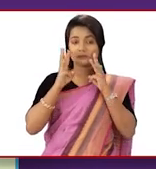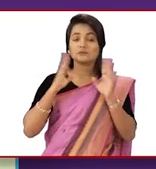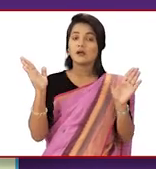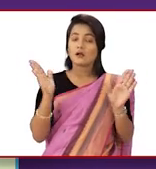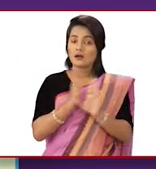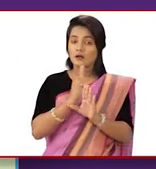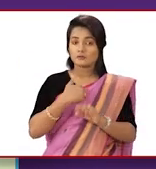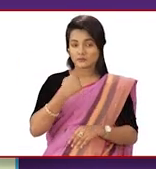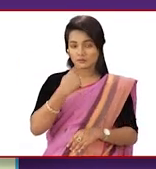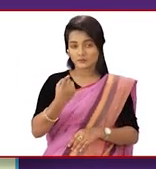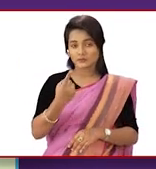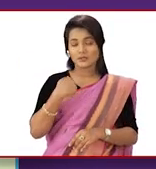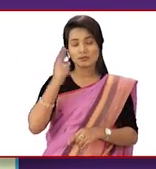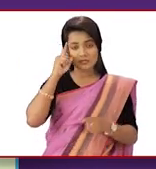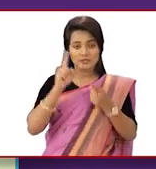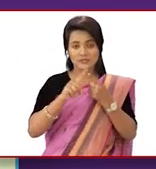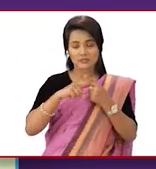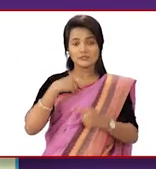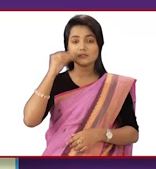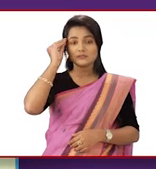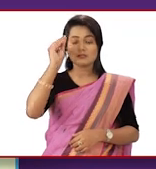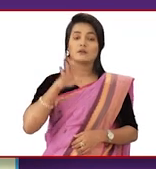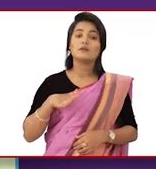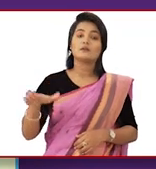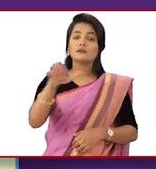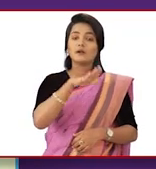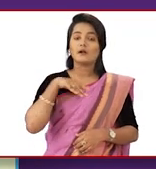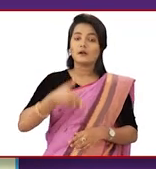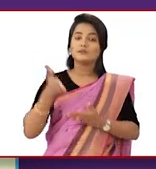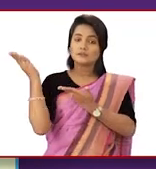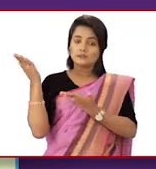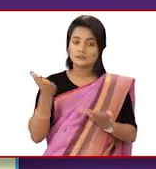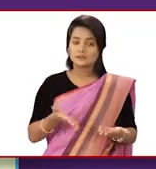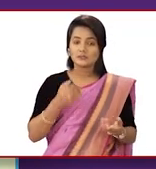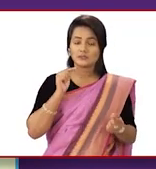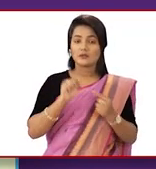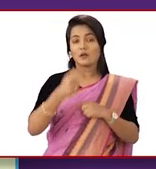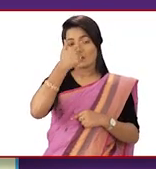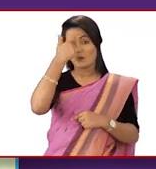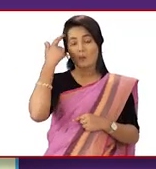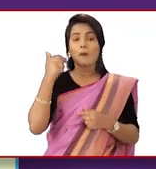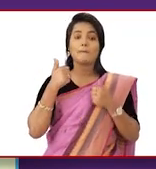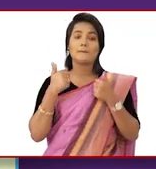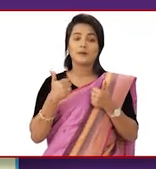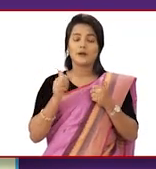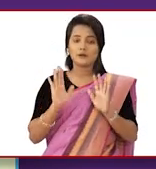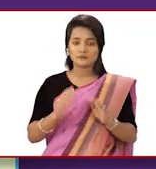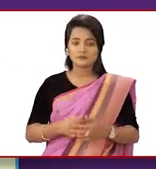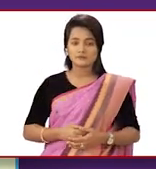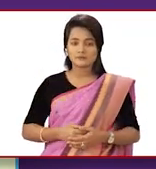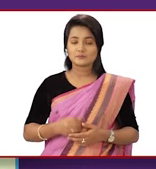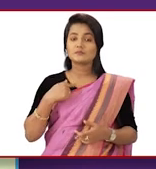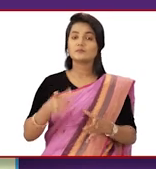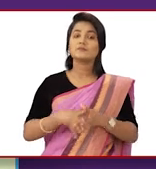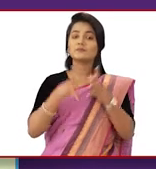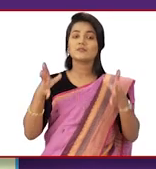your questions, I would just like to mention that we, all of us present here, are from the fortunate clan. But we, the